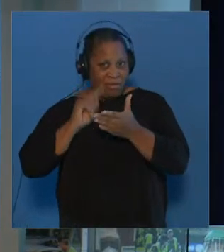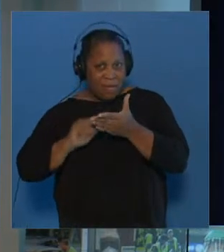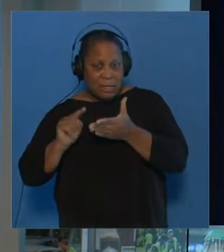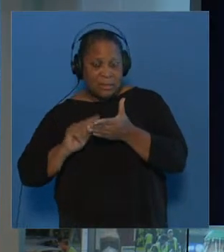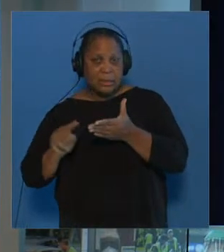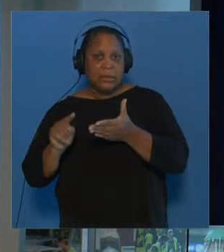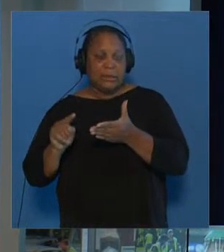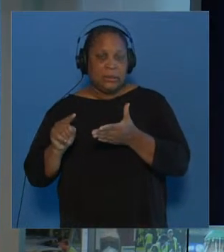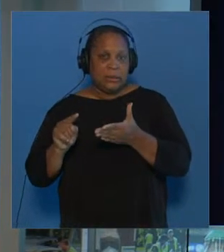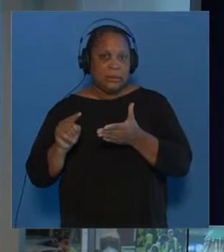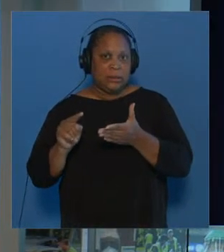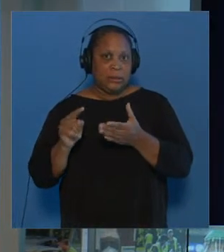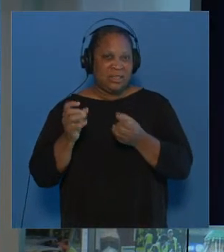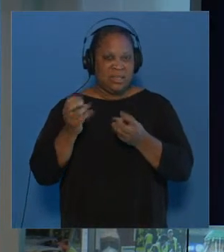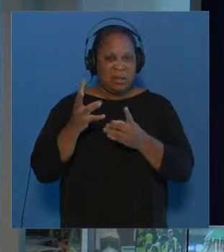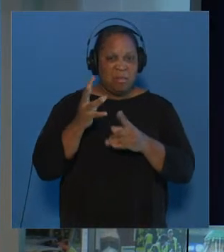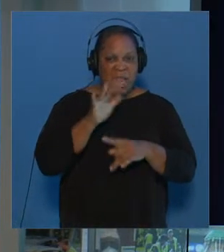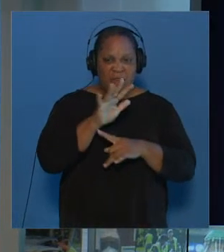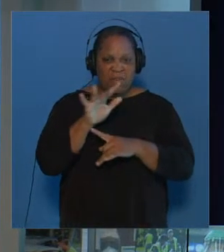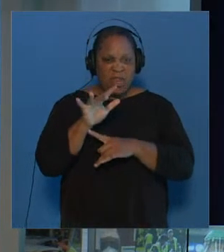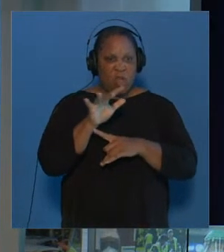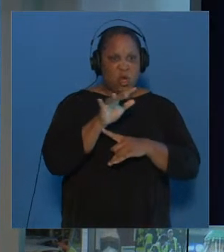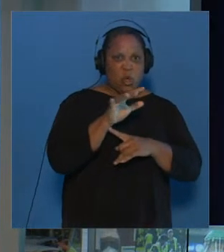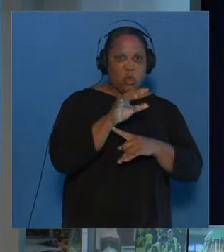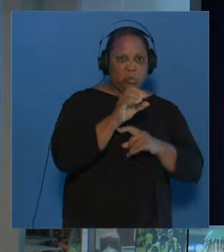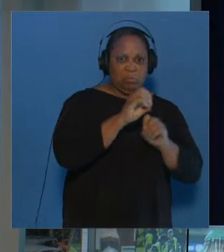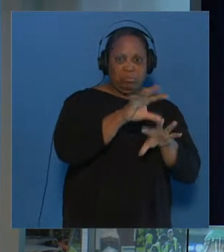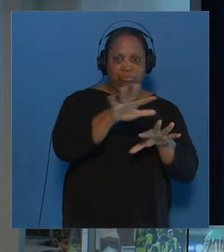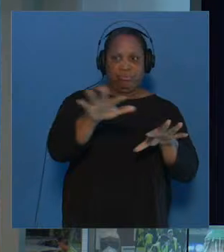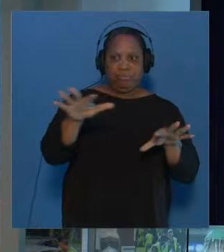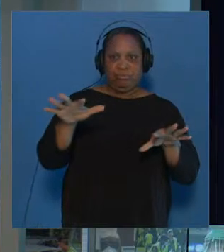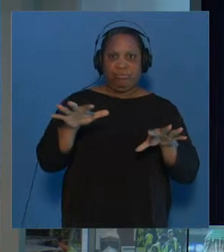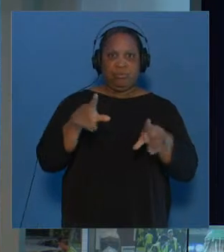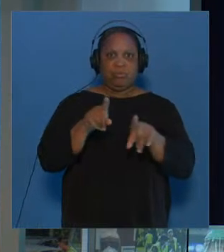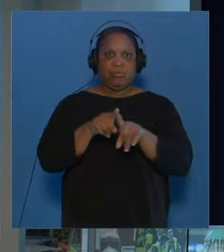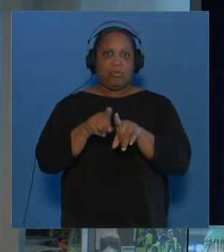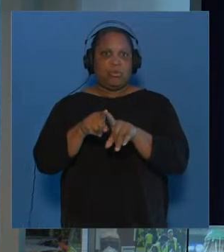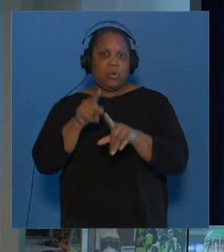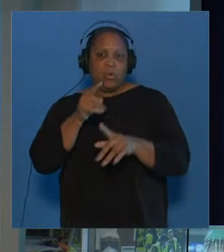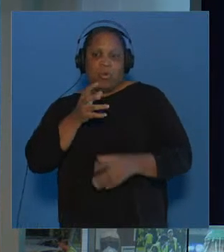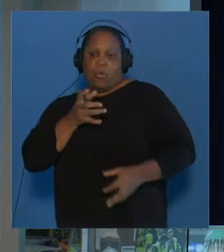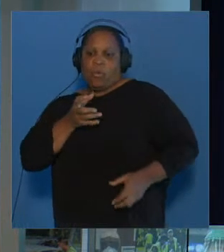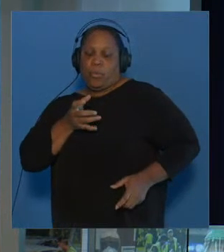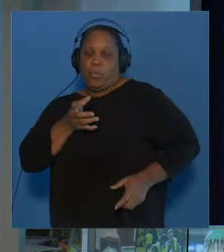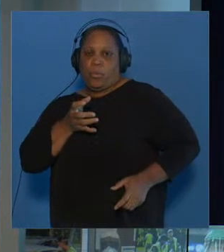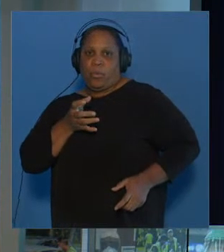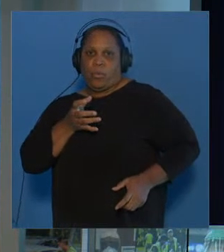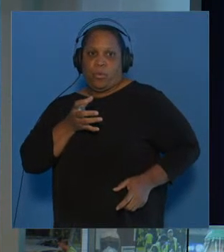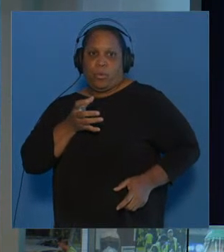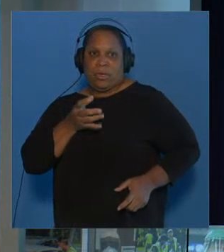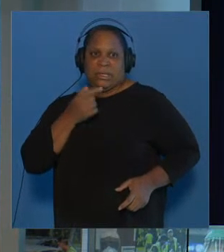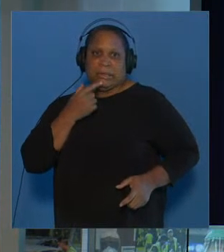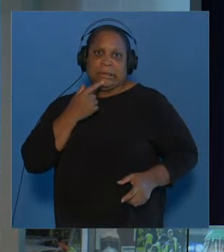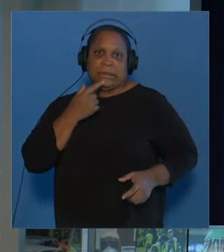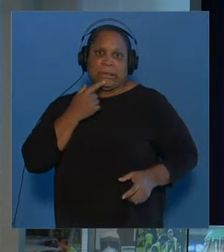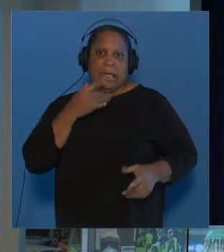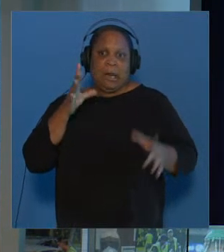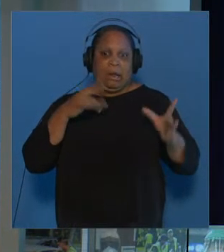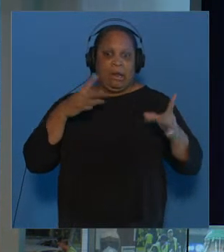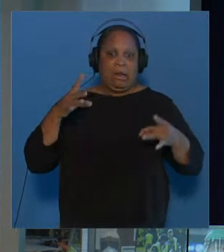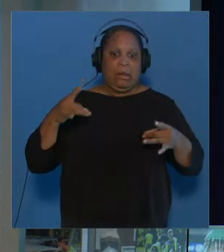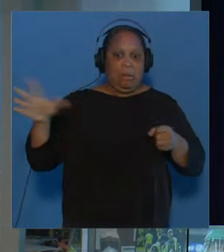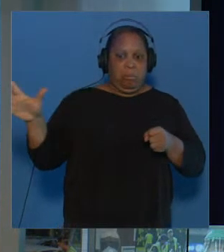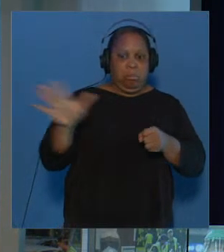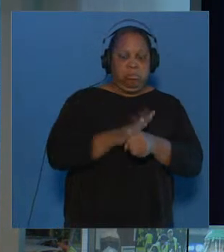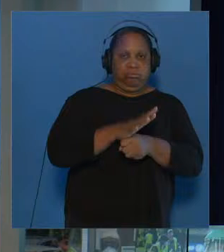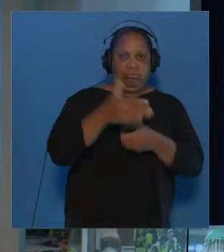There are many videos circulating in the community, as well as the saxophone player, it stated, could have infected a whole room